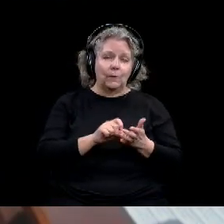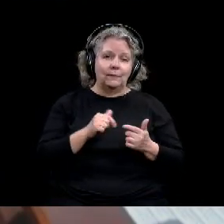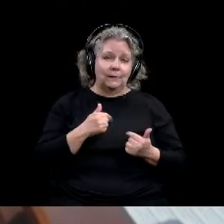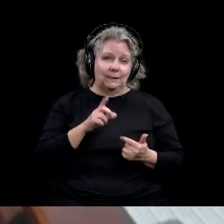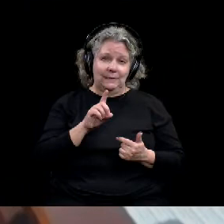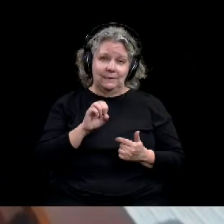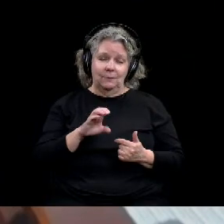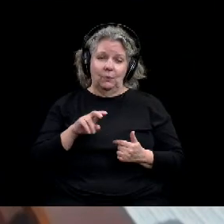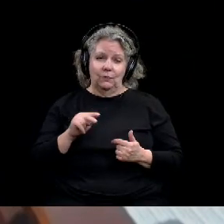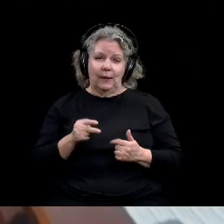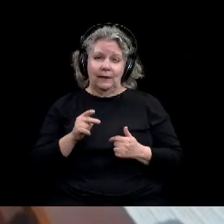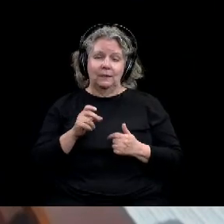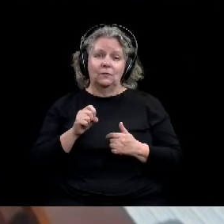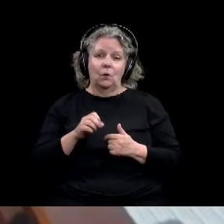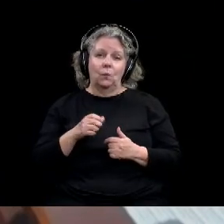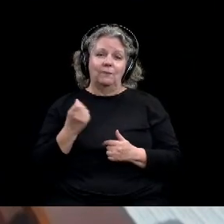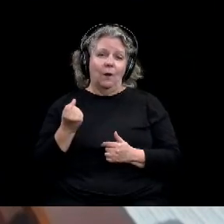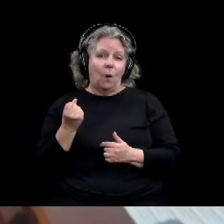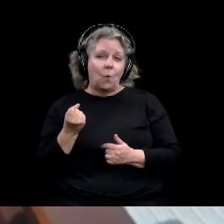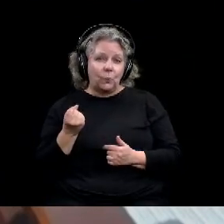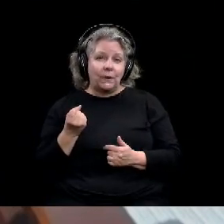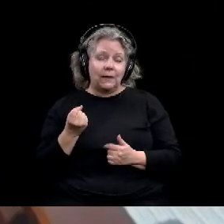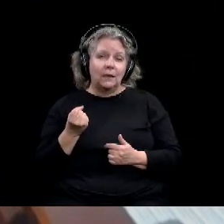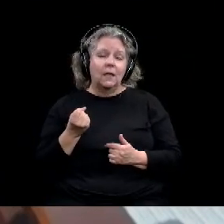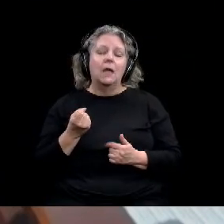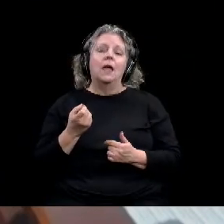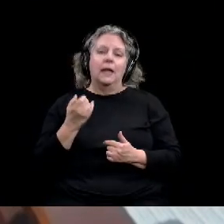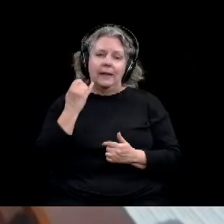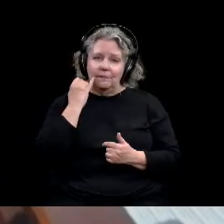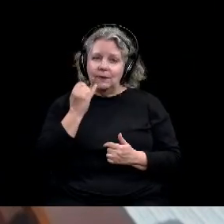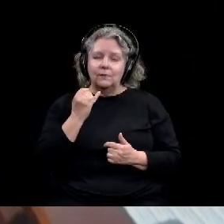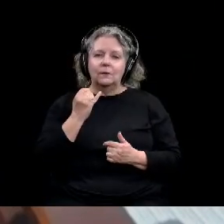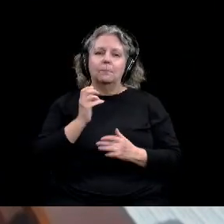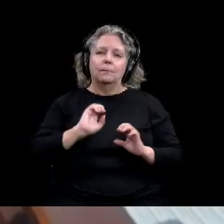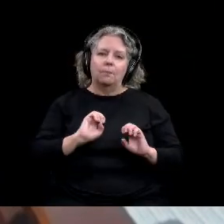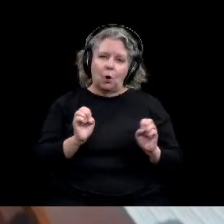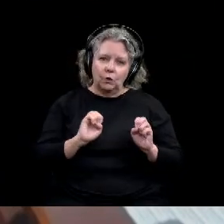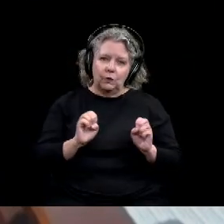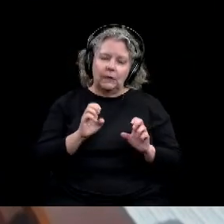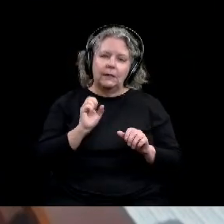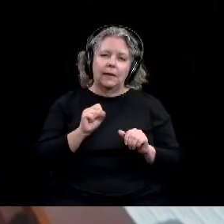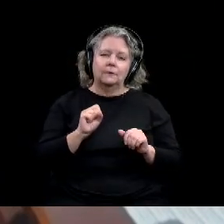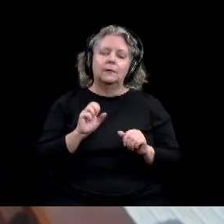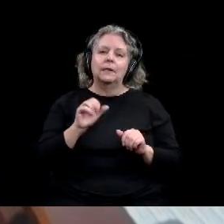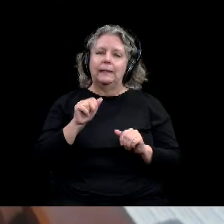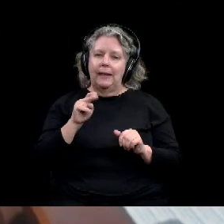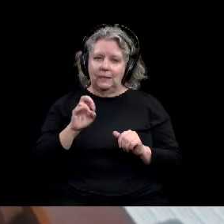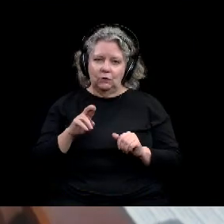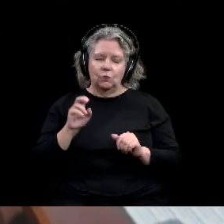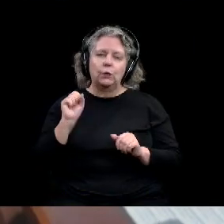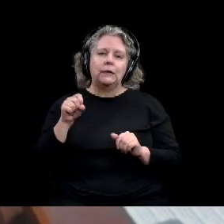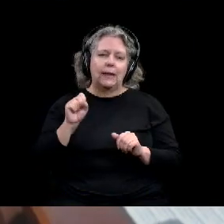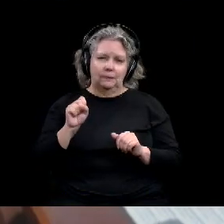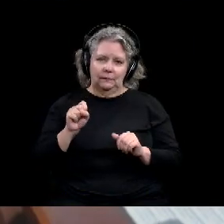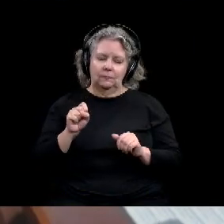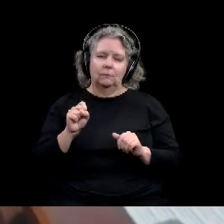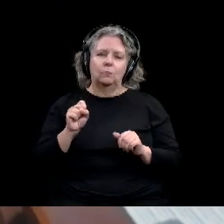emergent, urgent cases. We have done cancer treatments. We have done those things that we consider necessary.